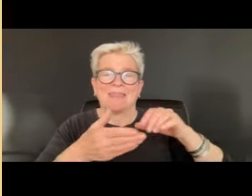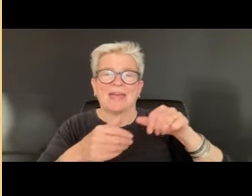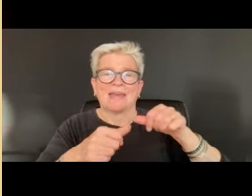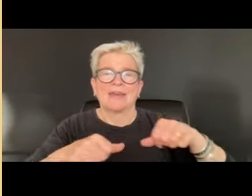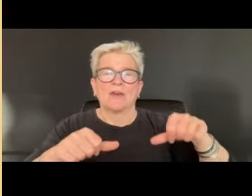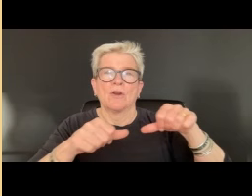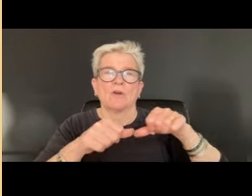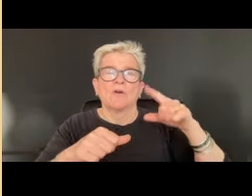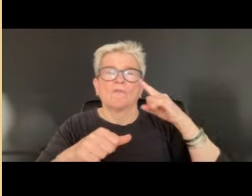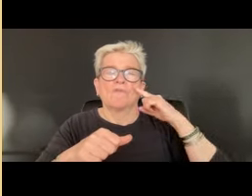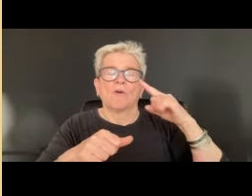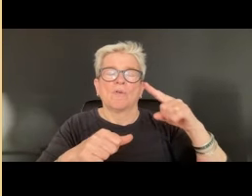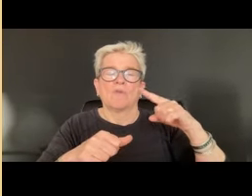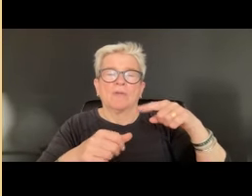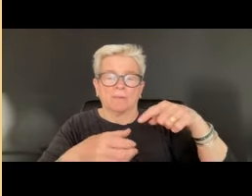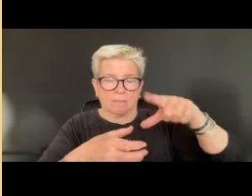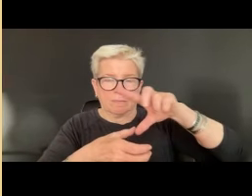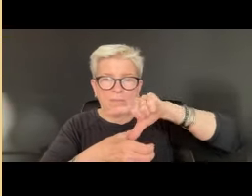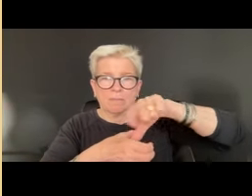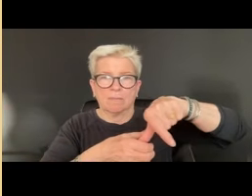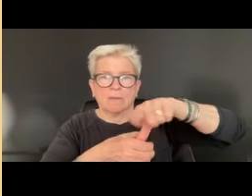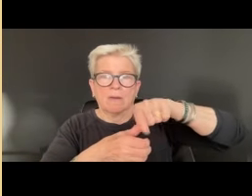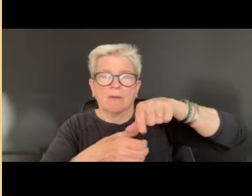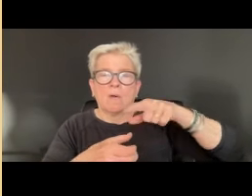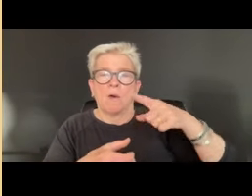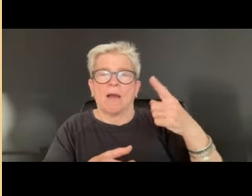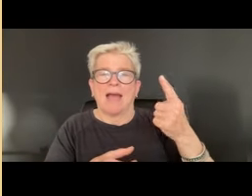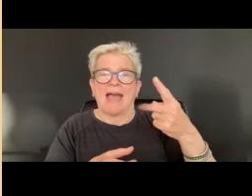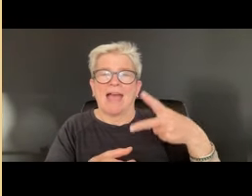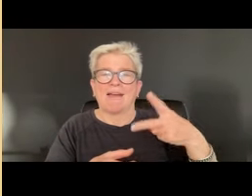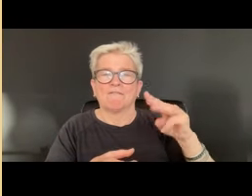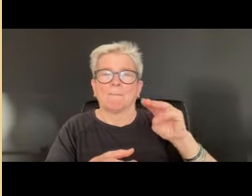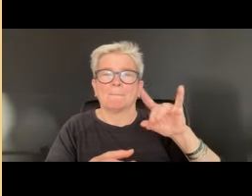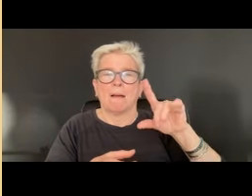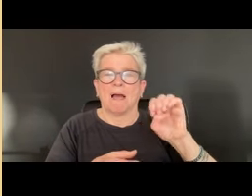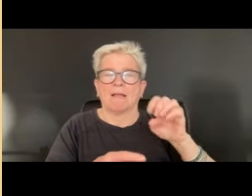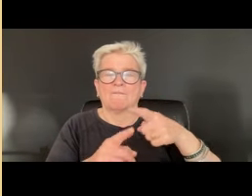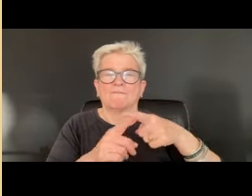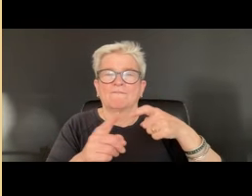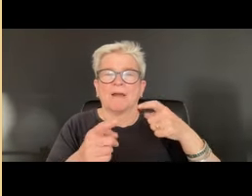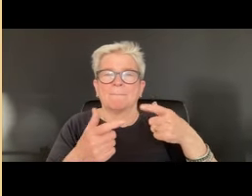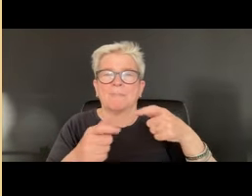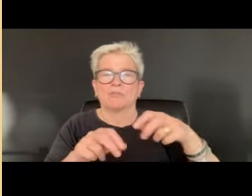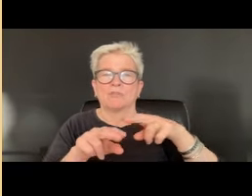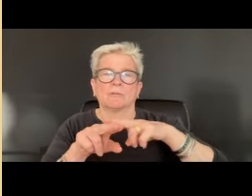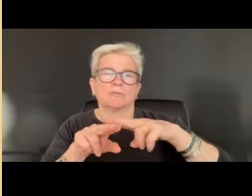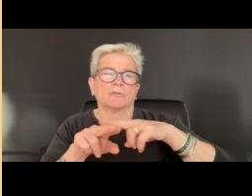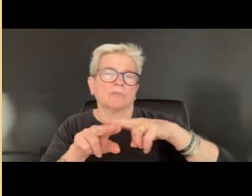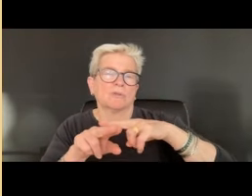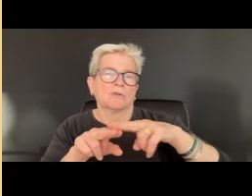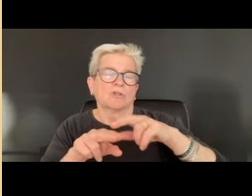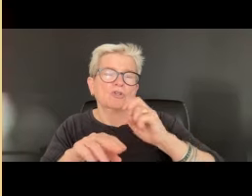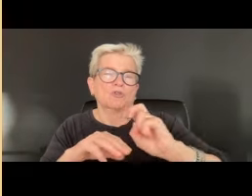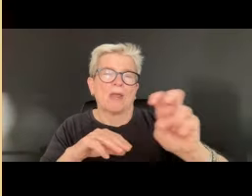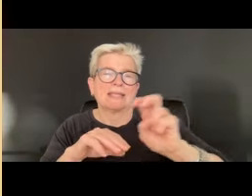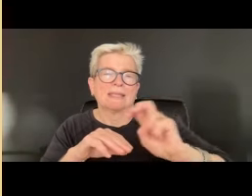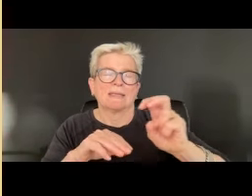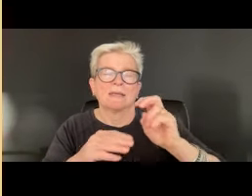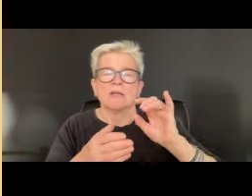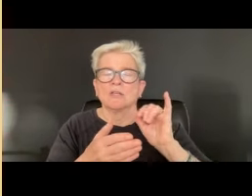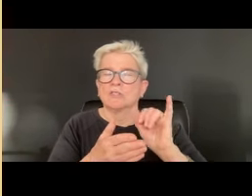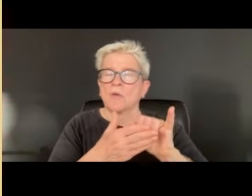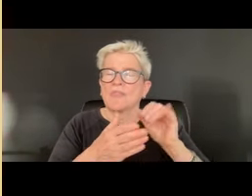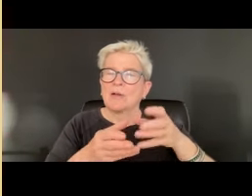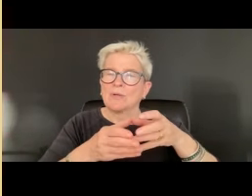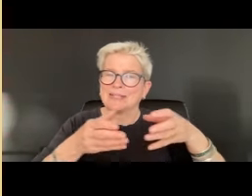half mile of major transit, like light rail. And so that would substantially expand those